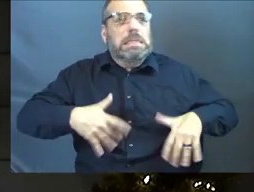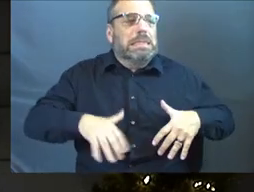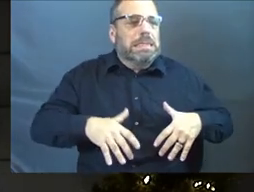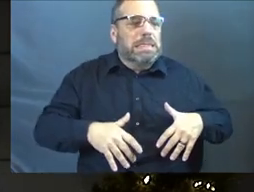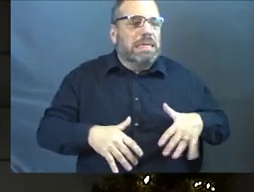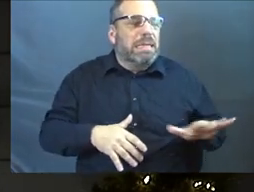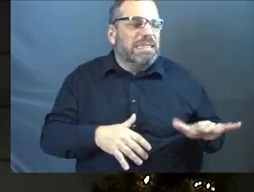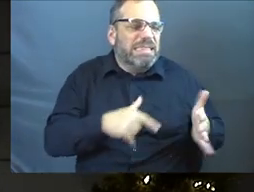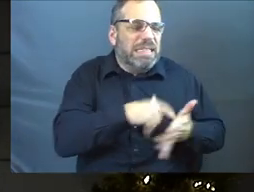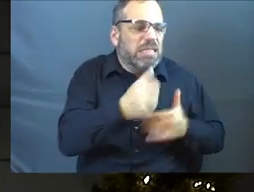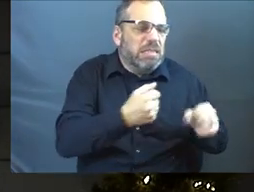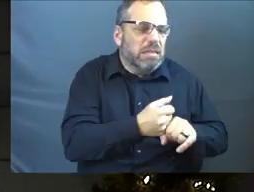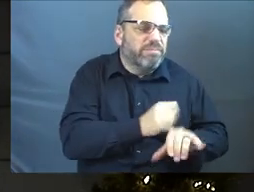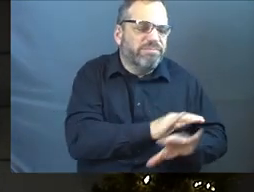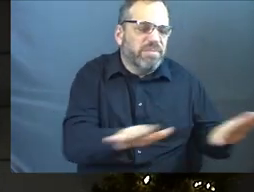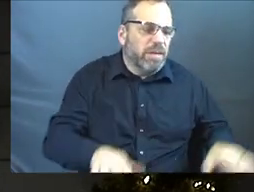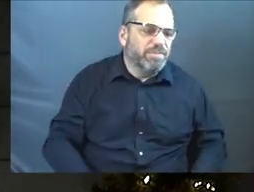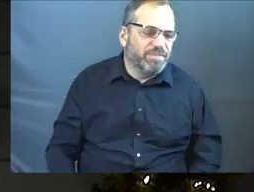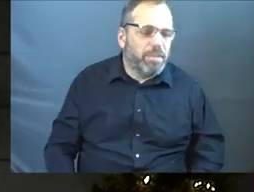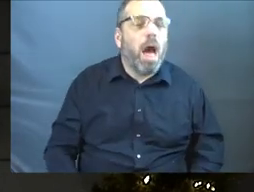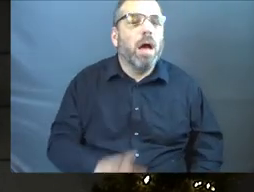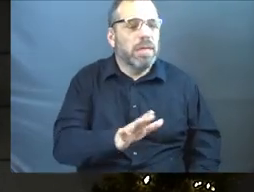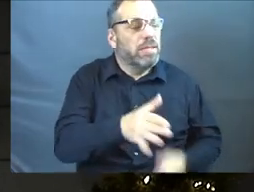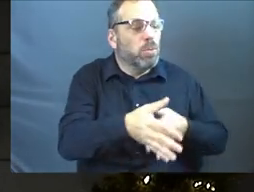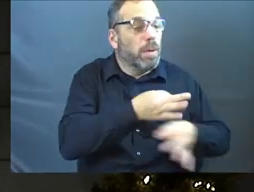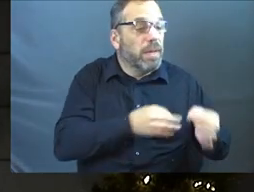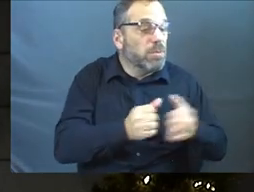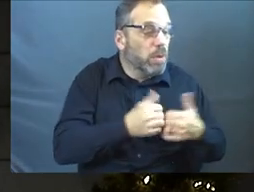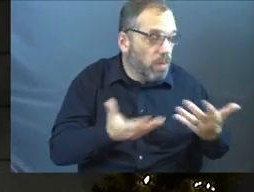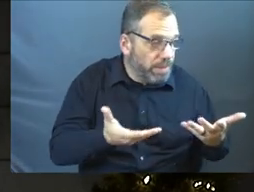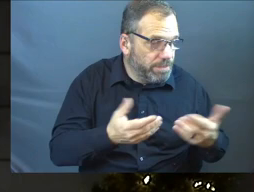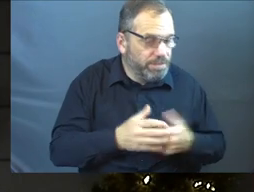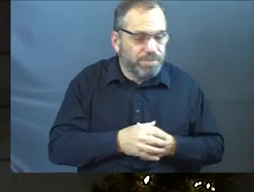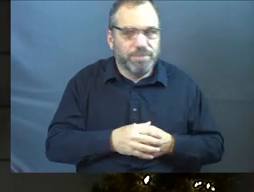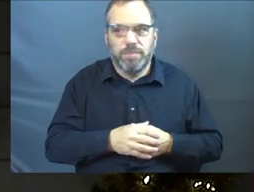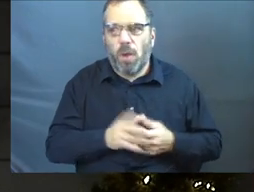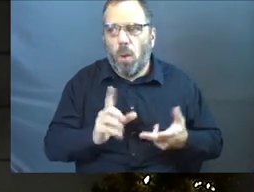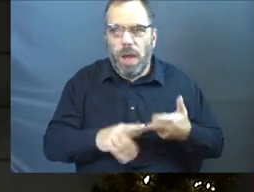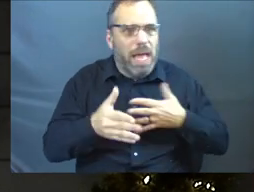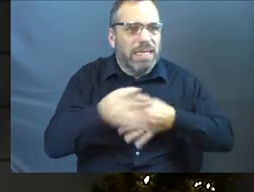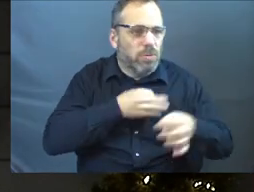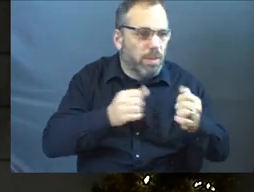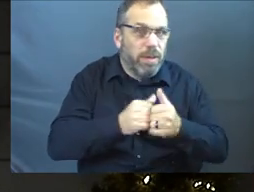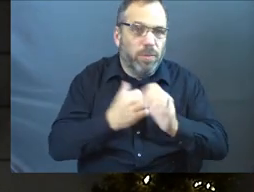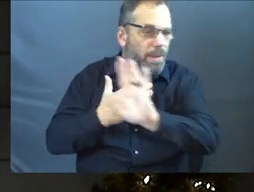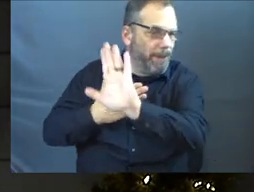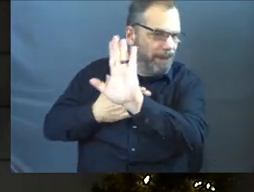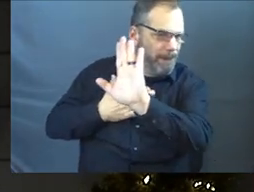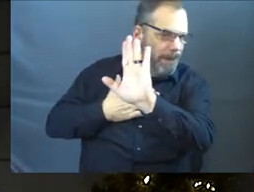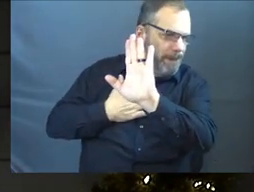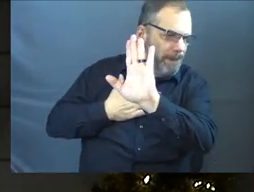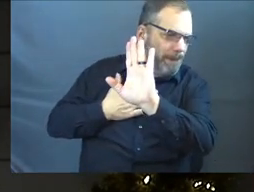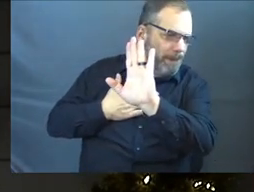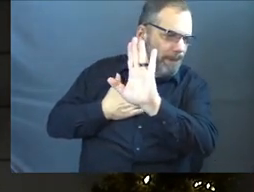Let's not do those. Instead, let's replace it with this. Let's replace it with what I have for